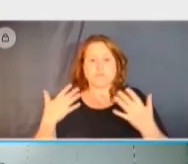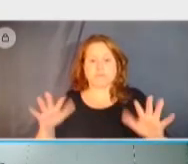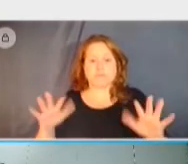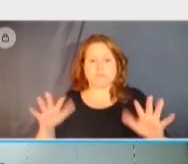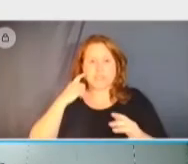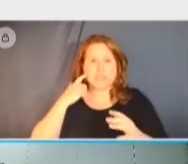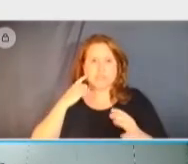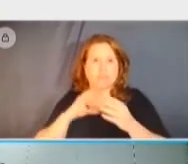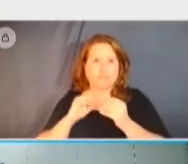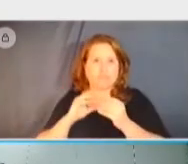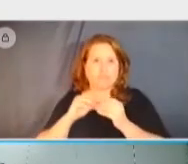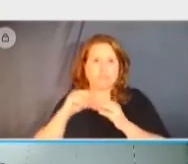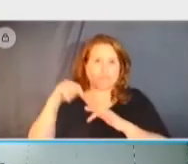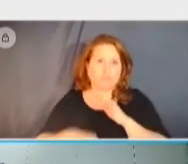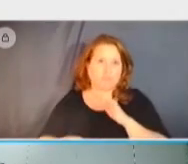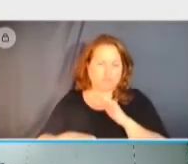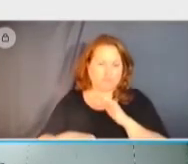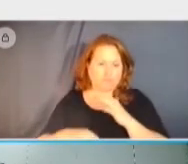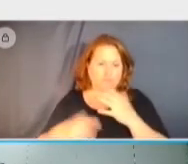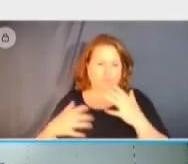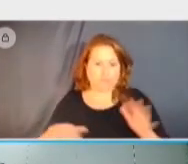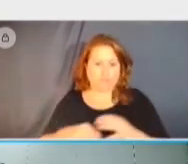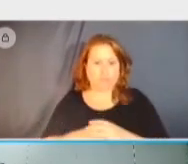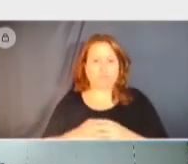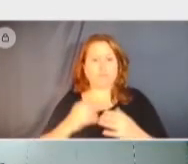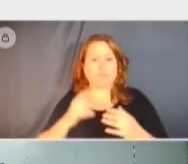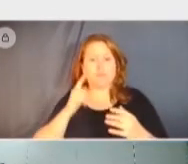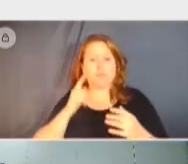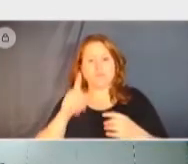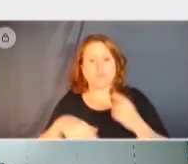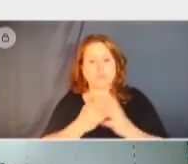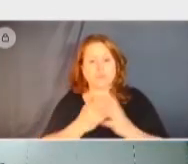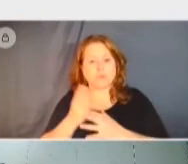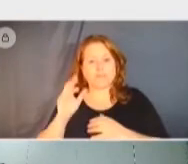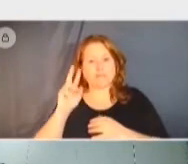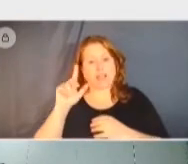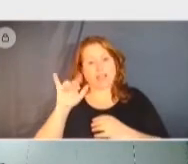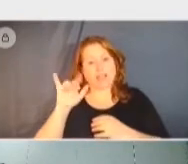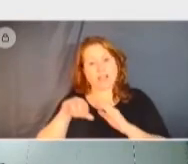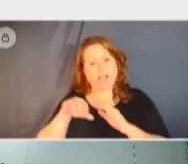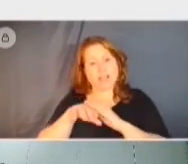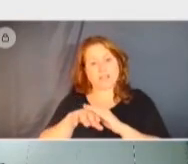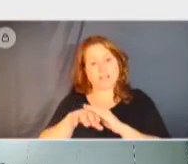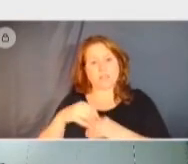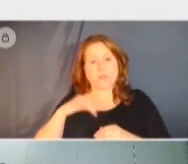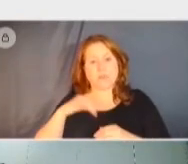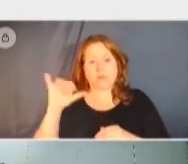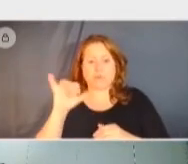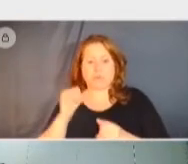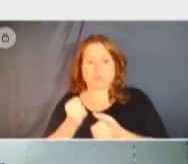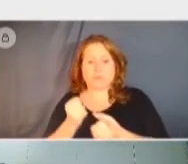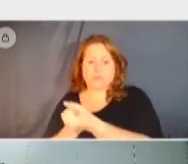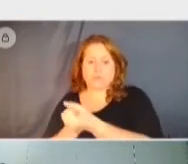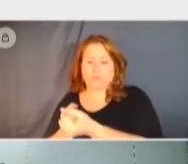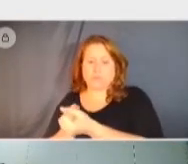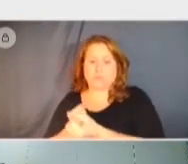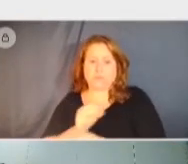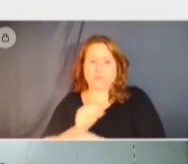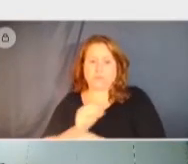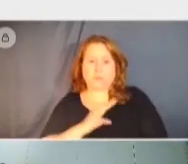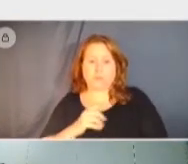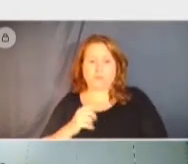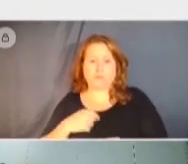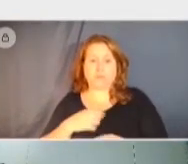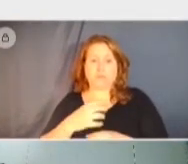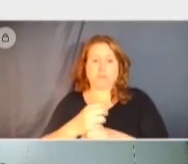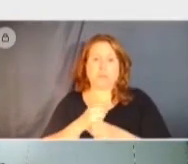access period, where we were also supporting the county boards. In addition to that, we received a number of petitions here at the state